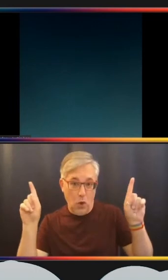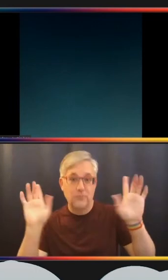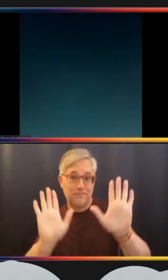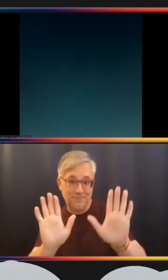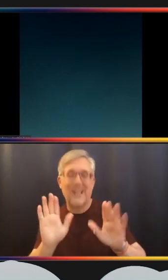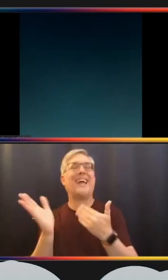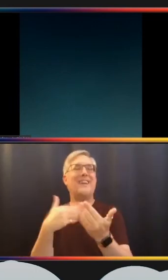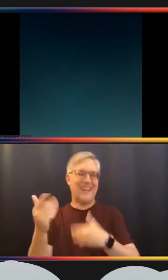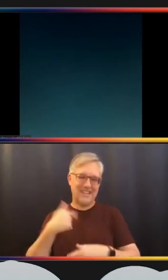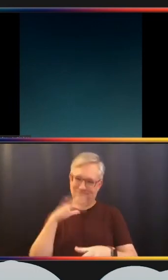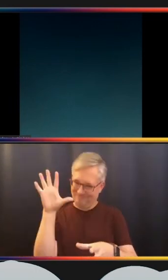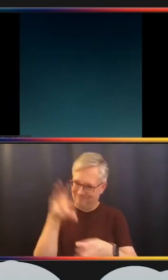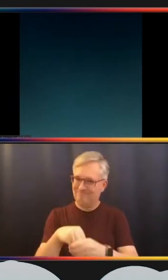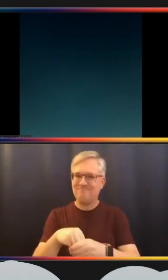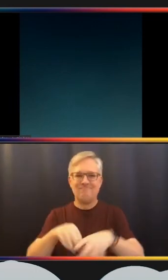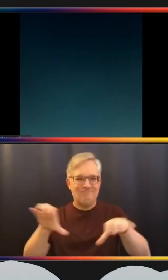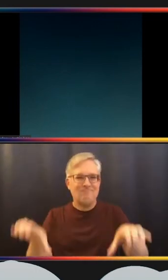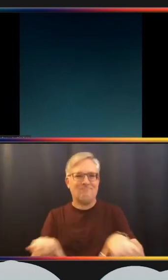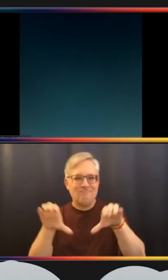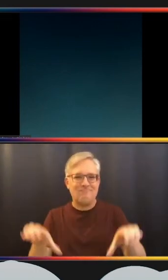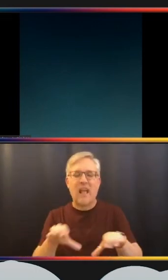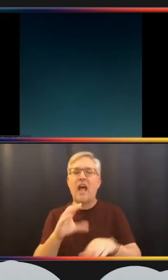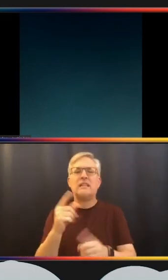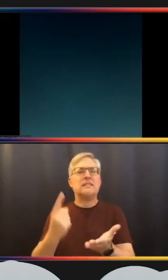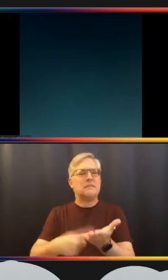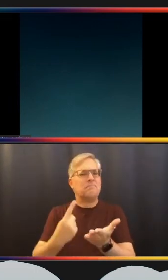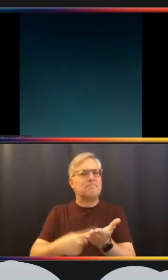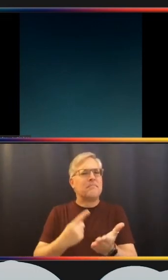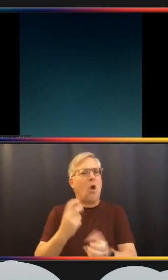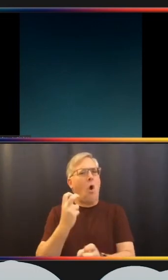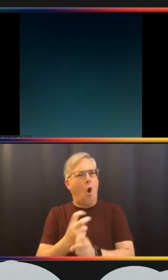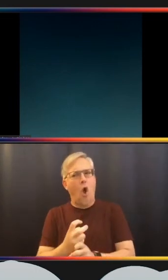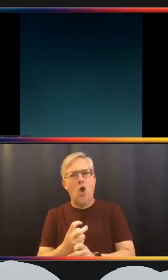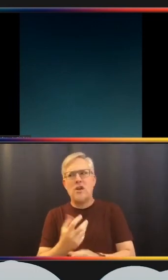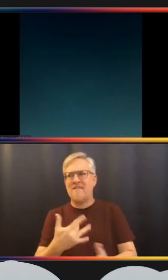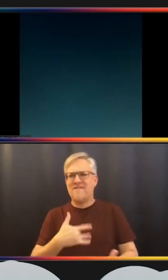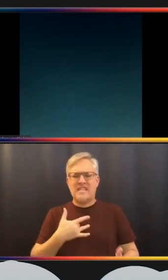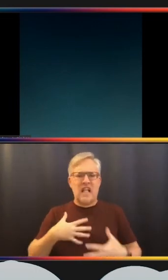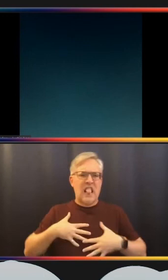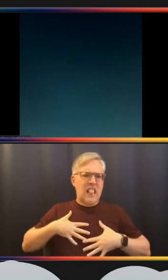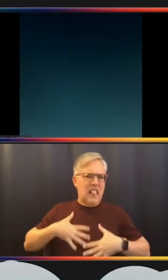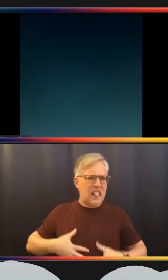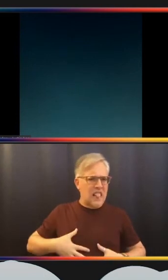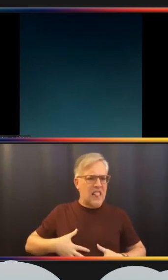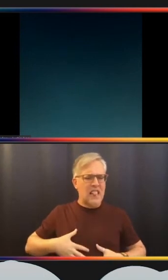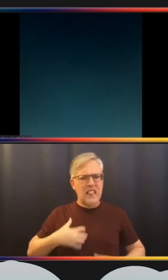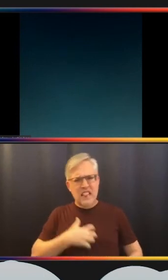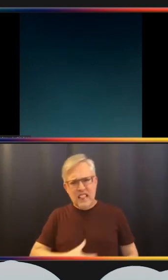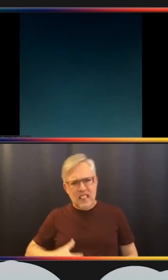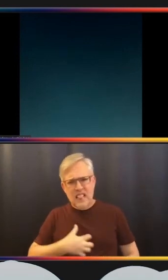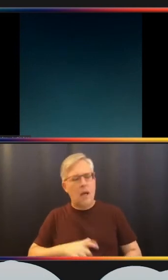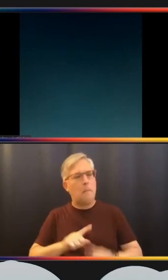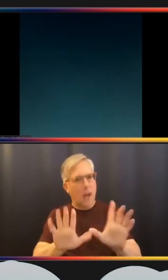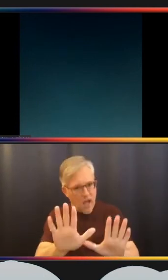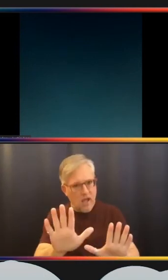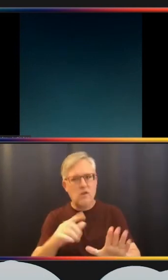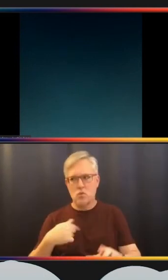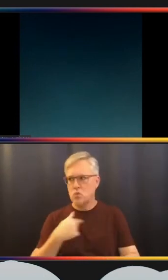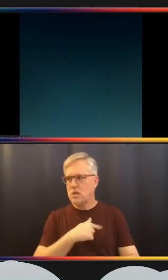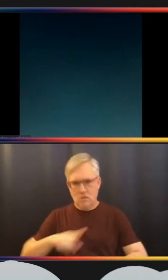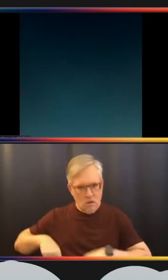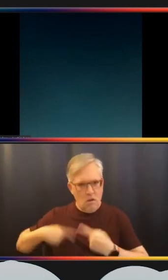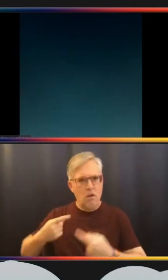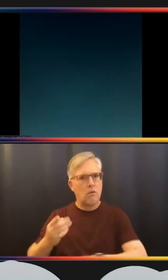just sometimes it's a little hard not to get discouraged, but I think we've made so much progress. And I